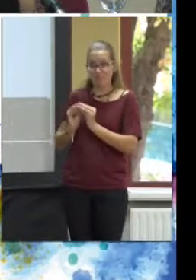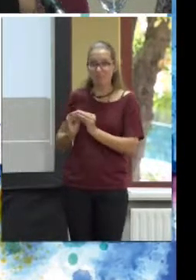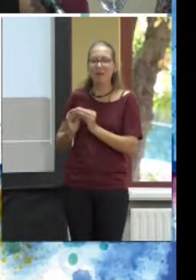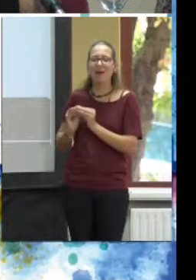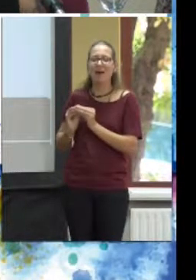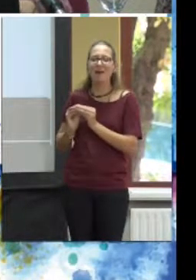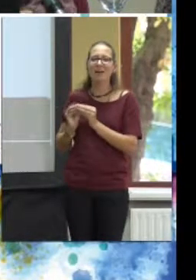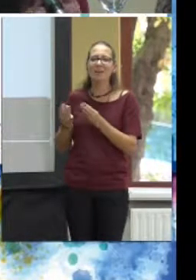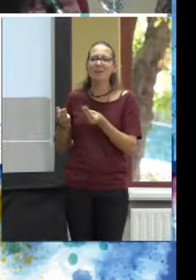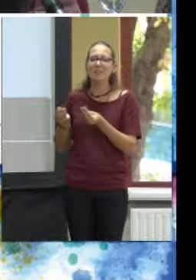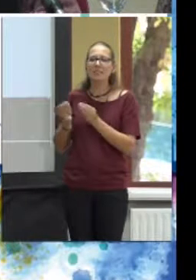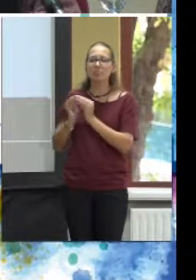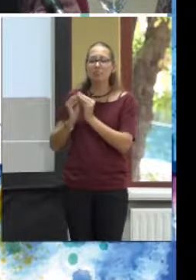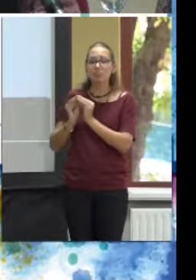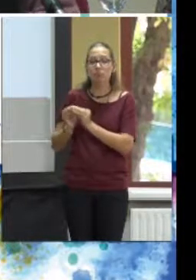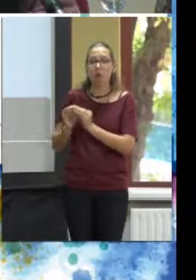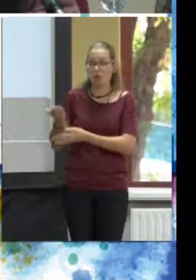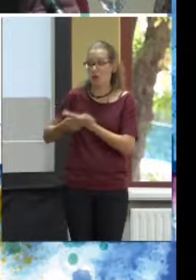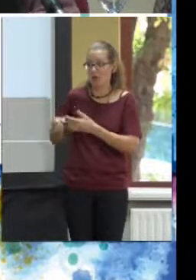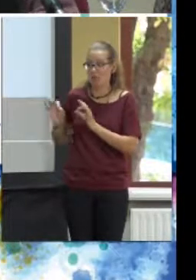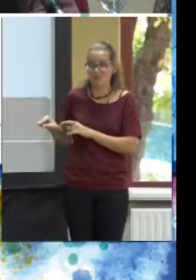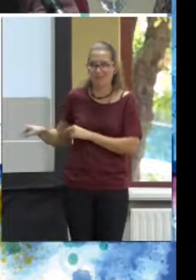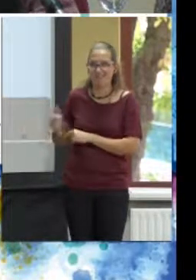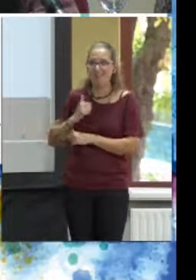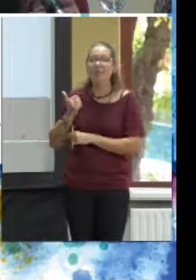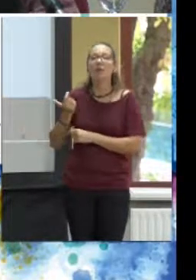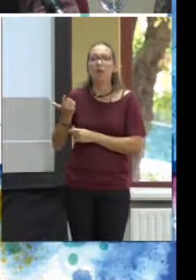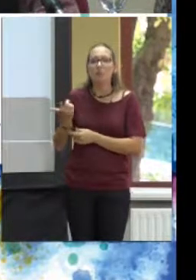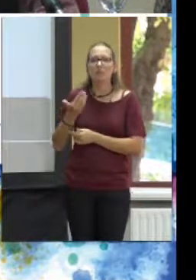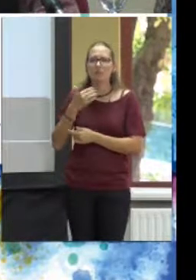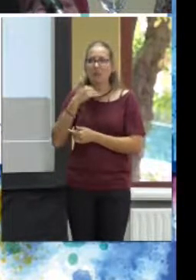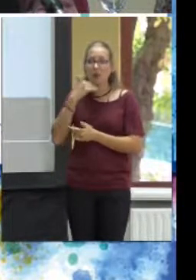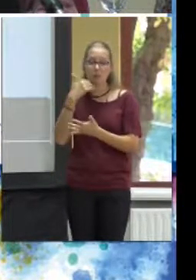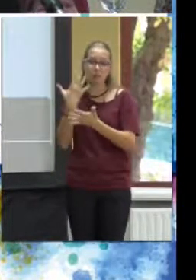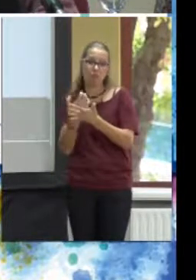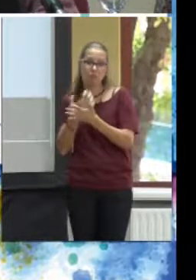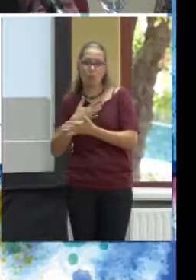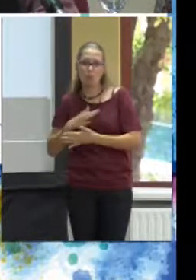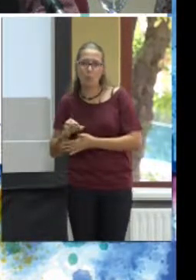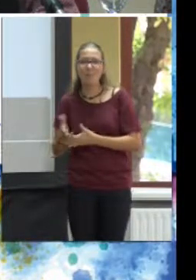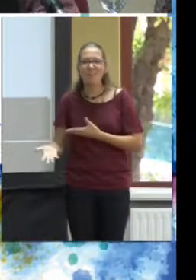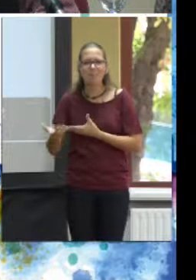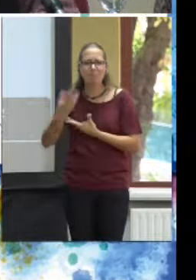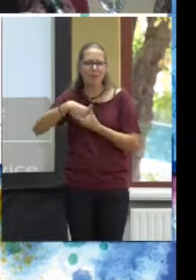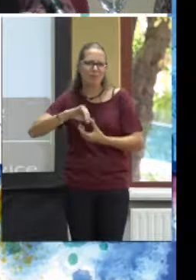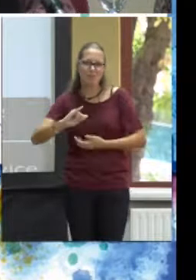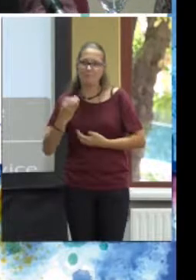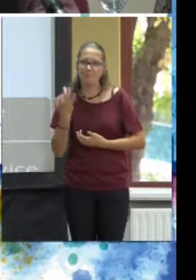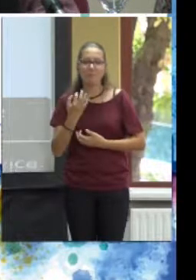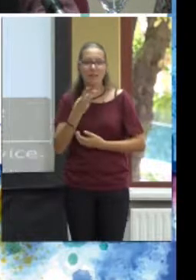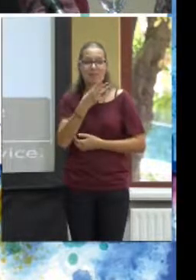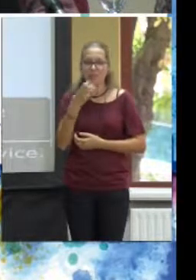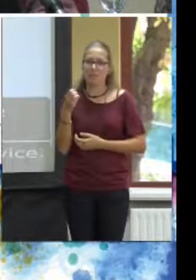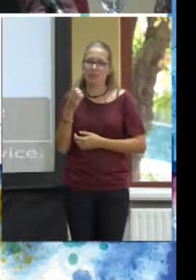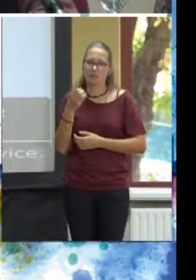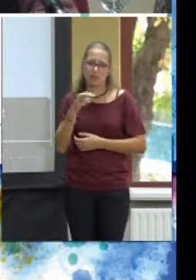EDAM as a major device. It can be also downloaded, and it includes